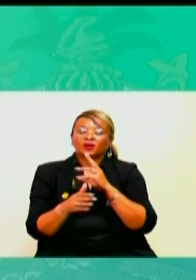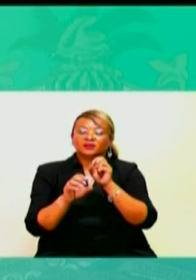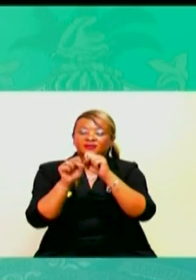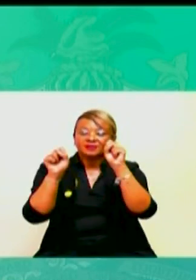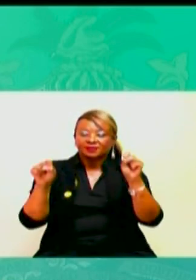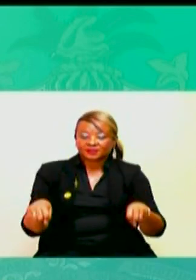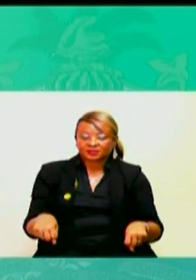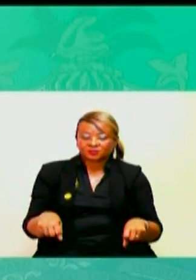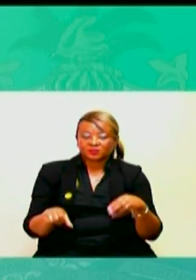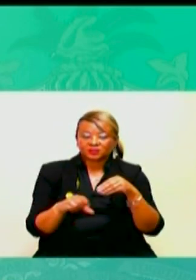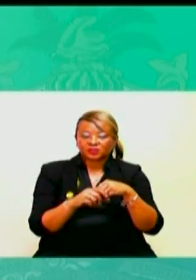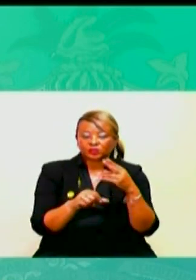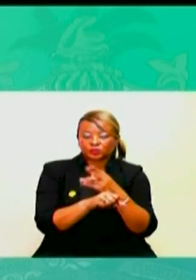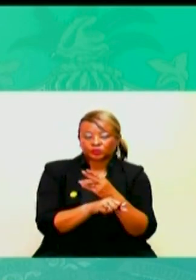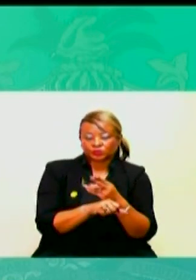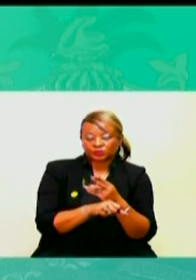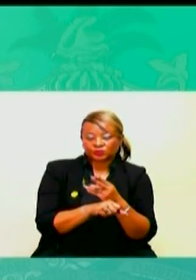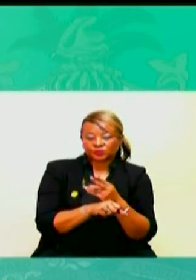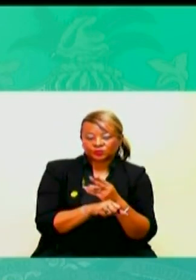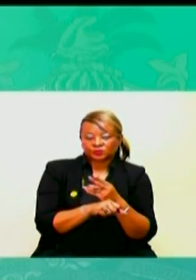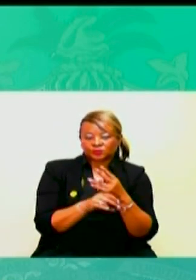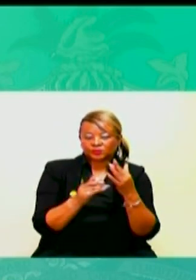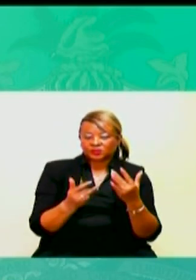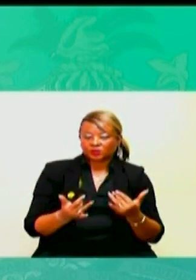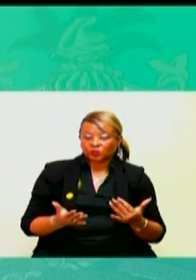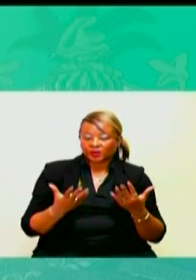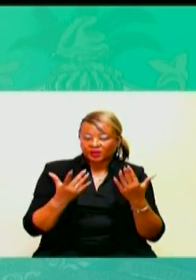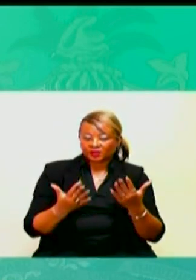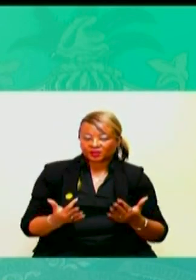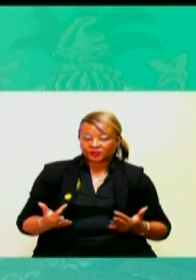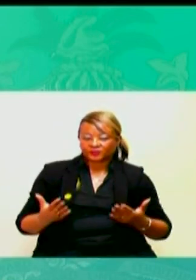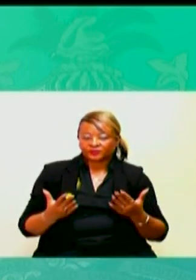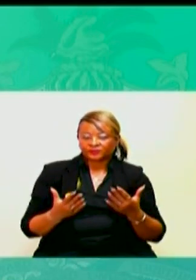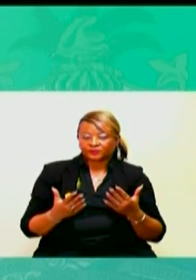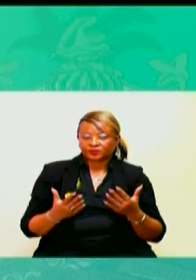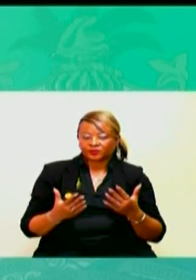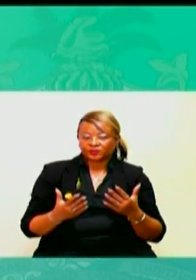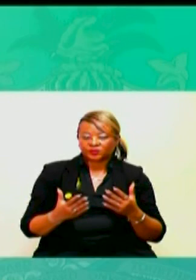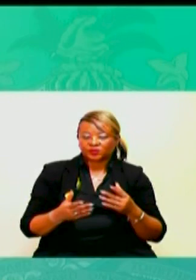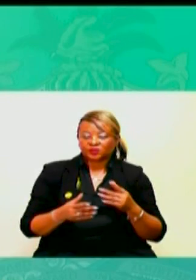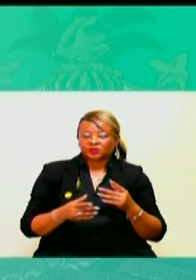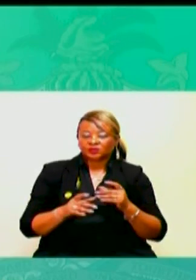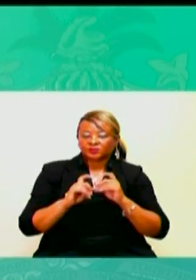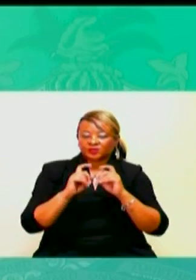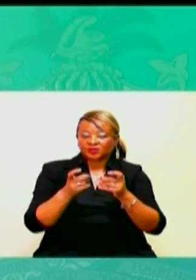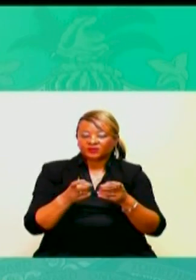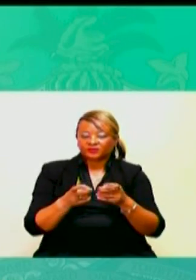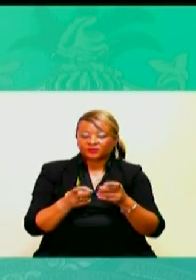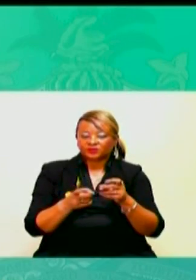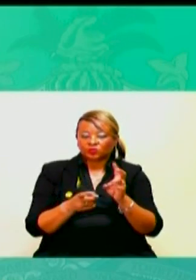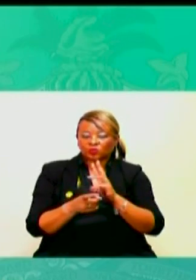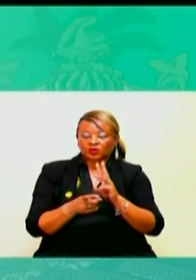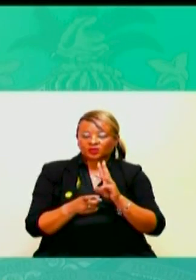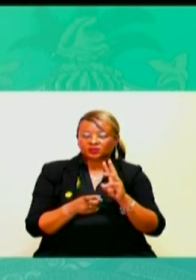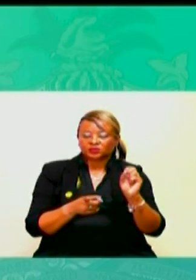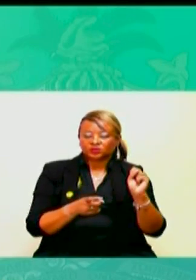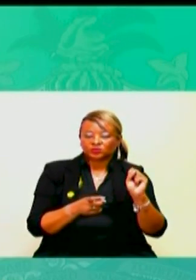is in use. However, we still await an official turn handover to Water and Sewage